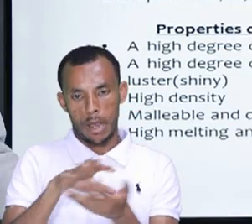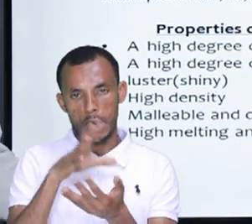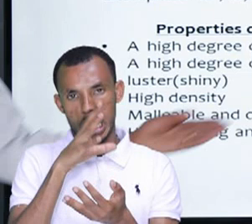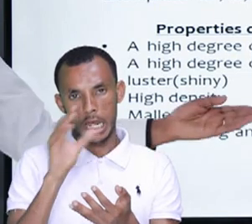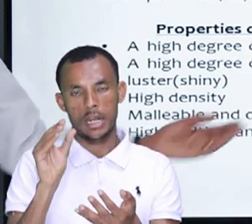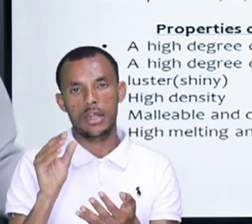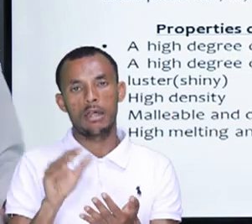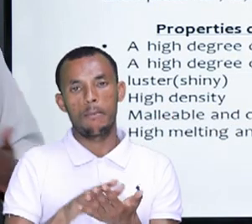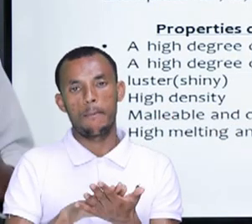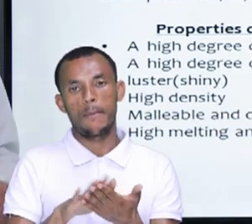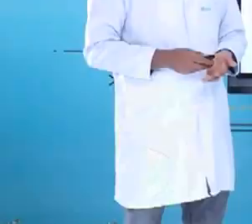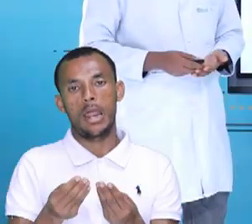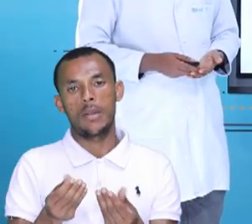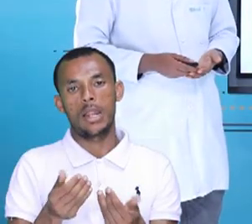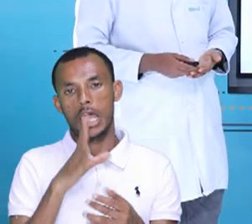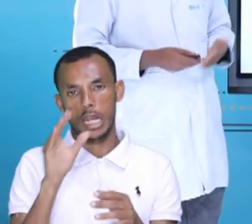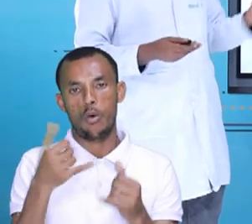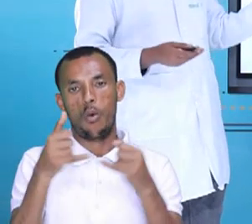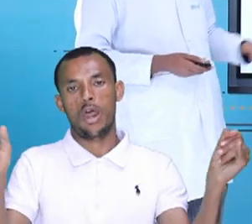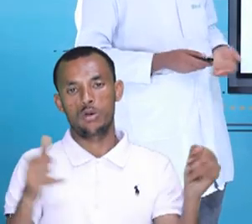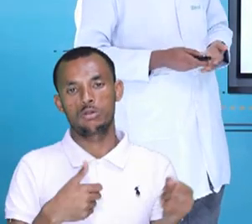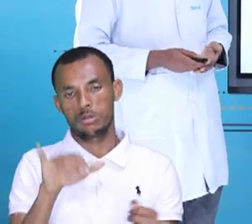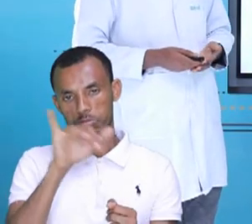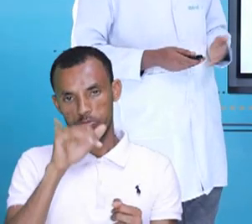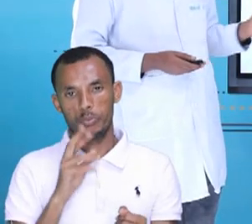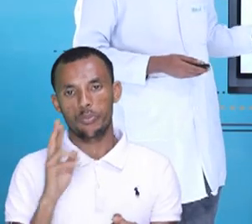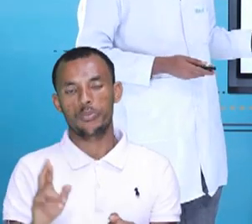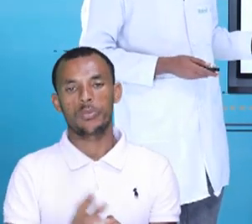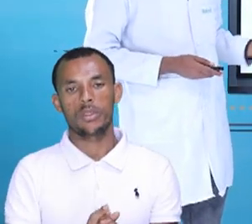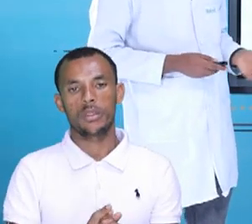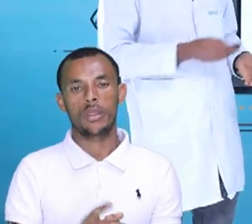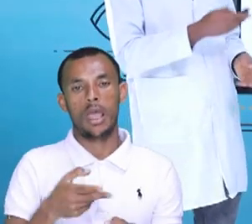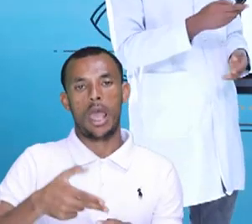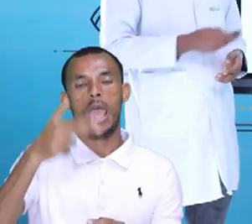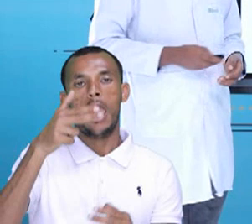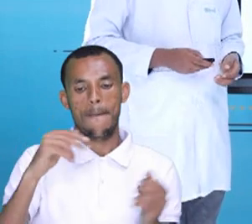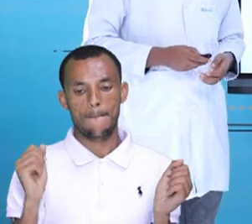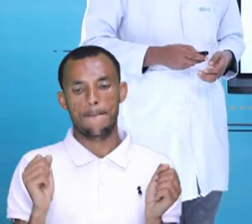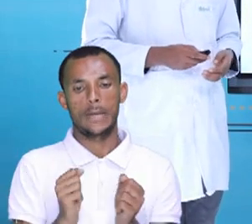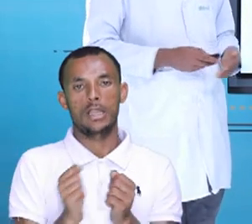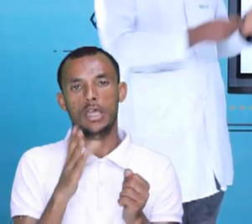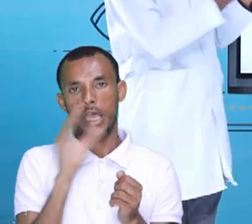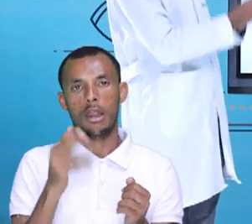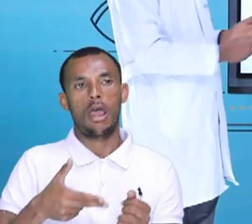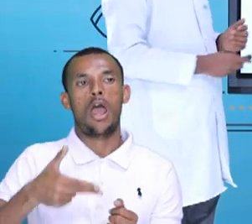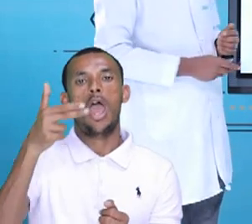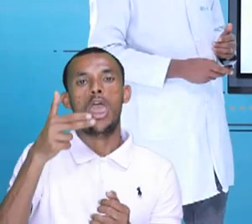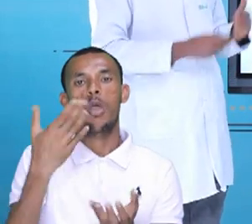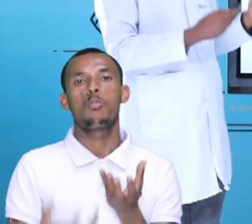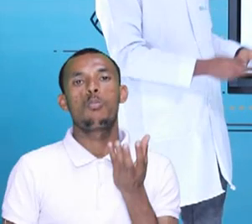like sheets, ductile like wires. This is the properties of metal. High melting and high boiling point,